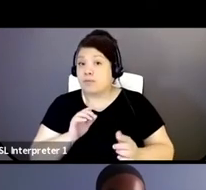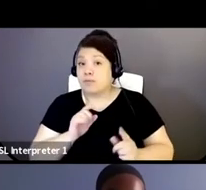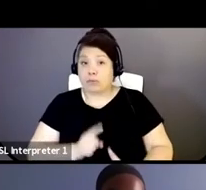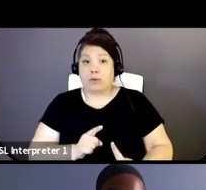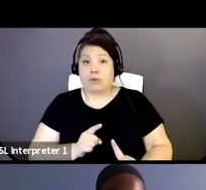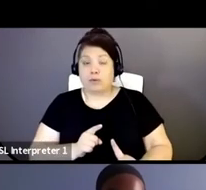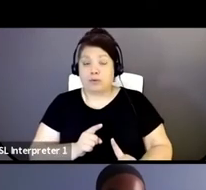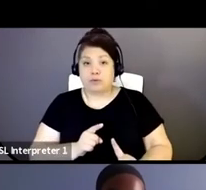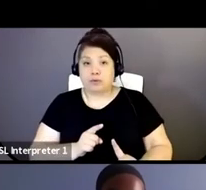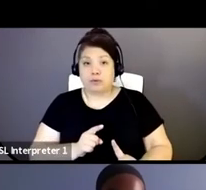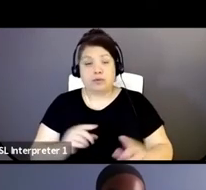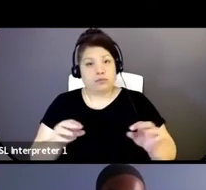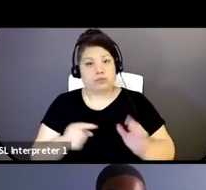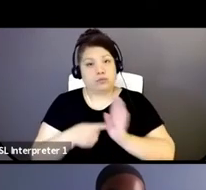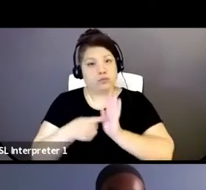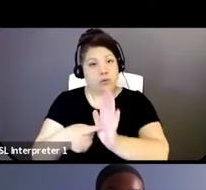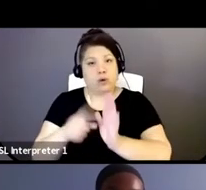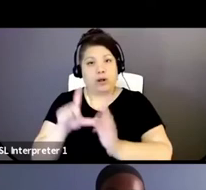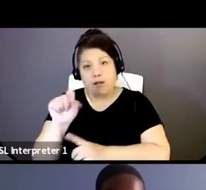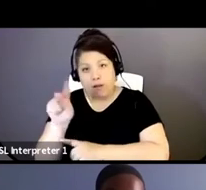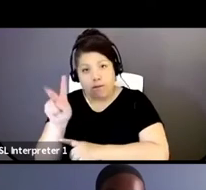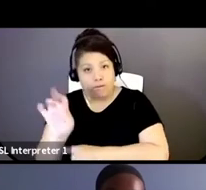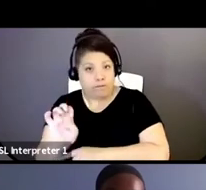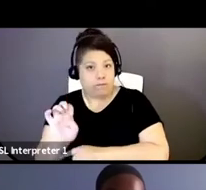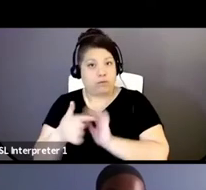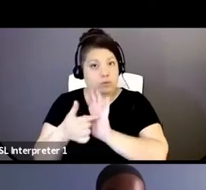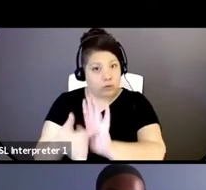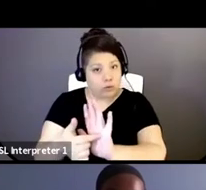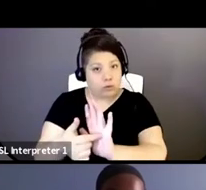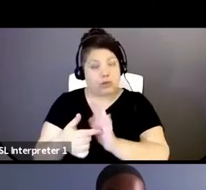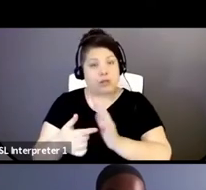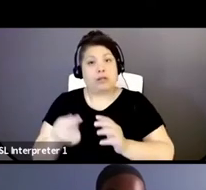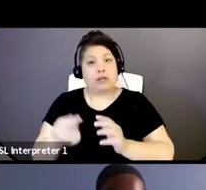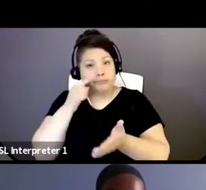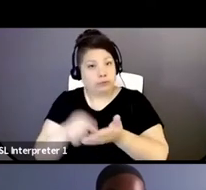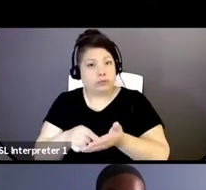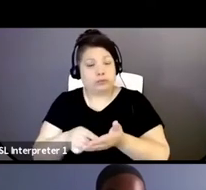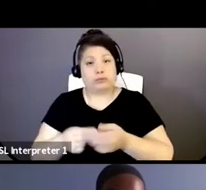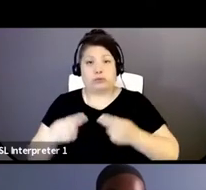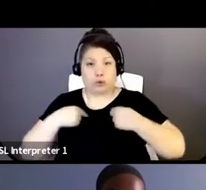really being able to love each other, really being able to see each other's humanity,